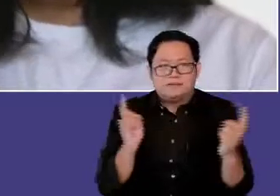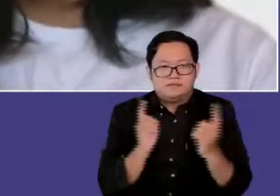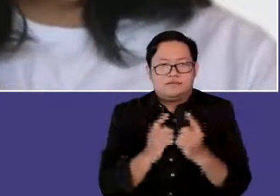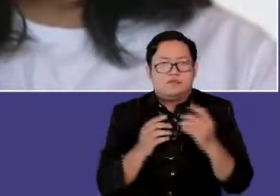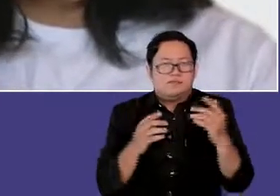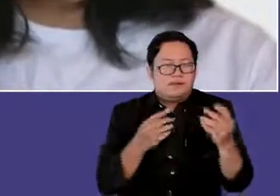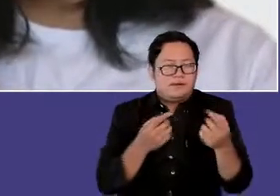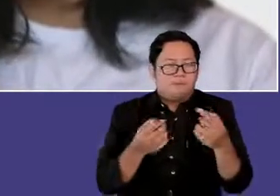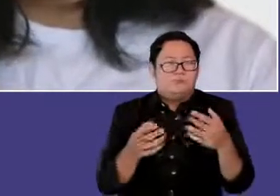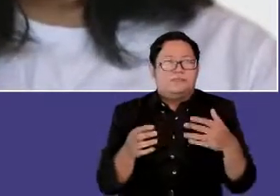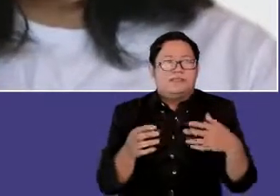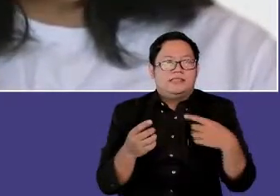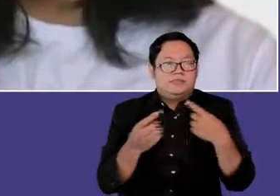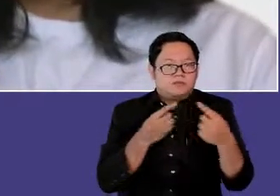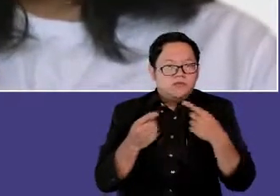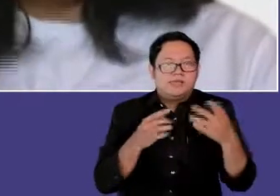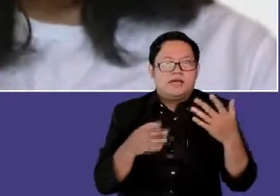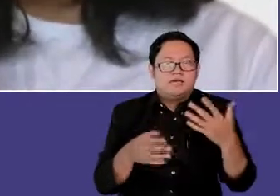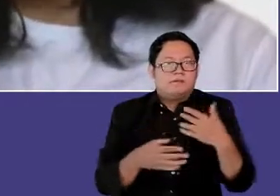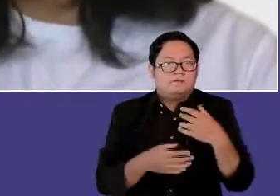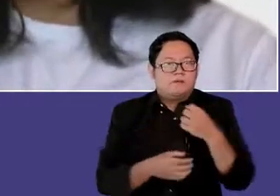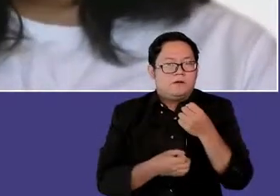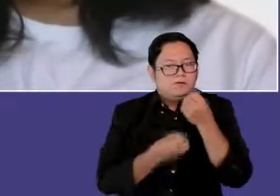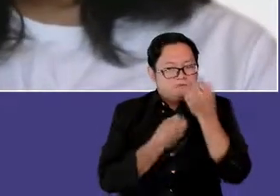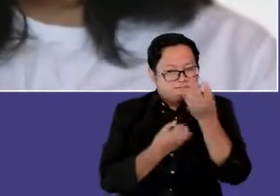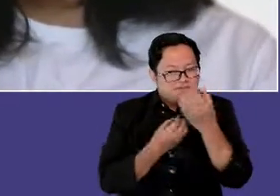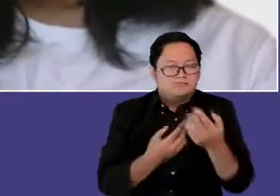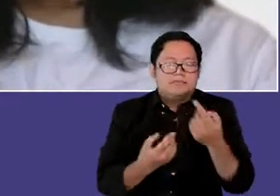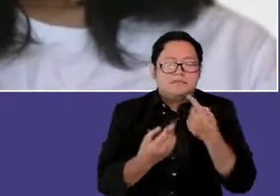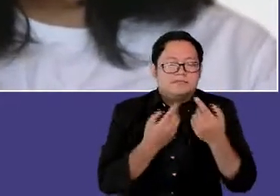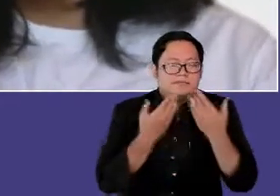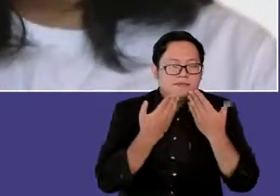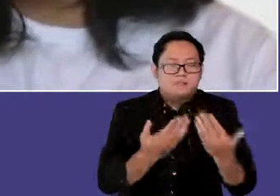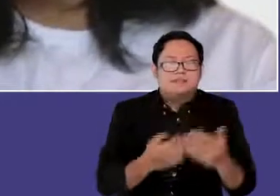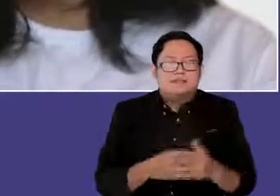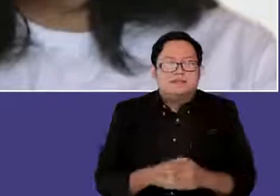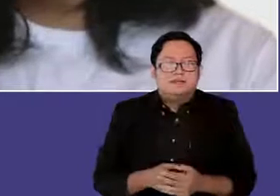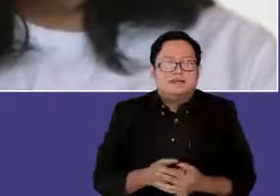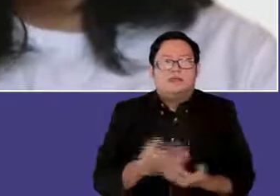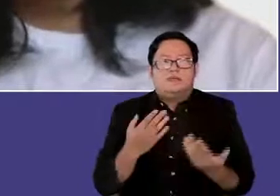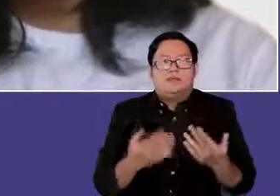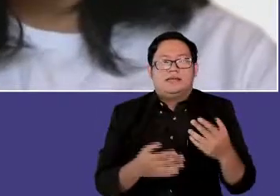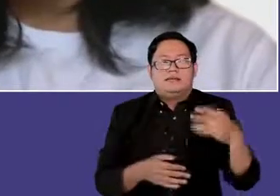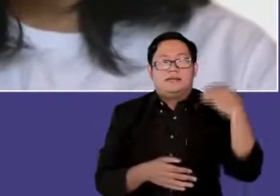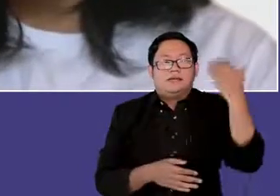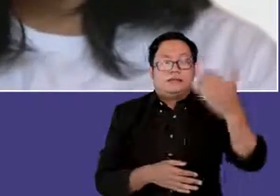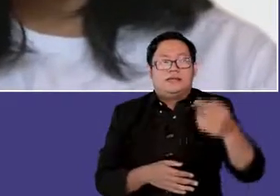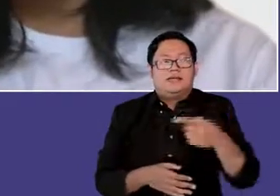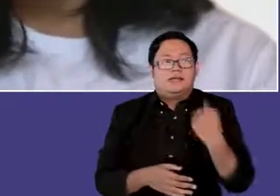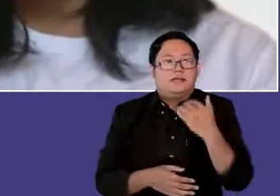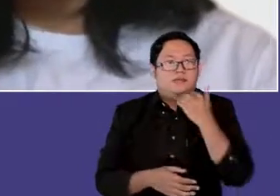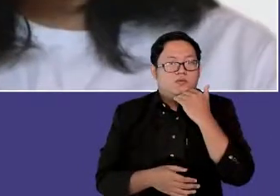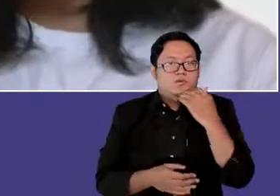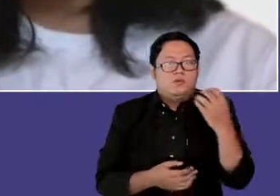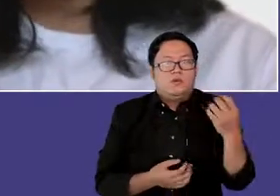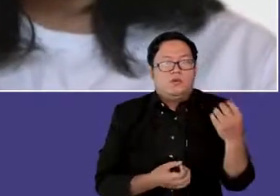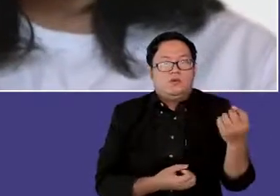briefing, which we will also hopeful for more improved situation